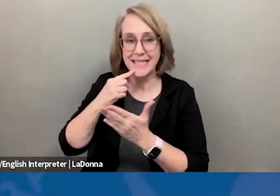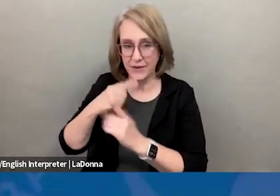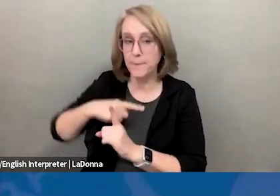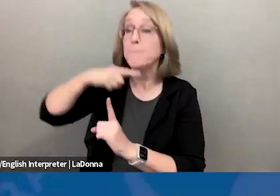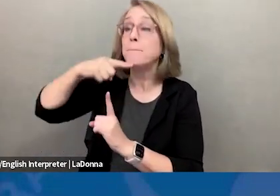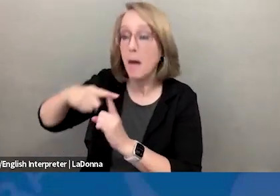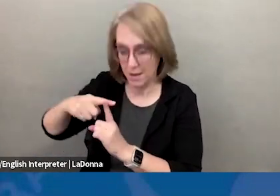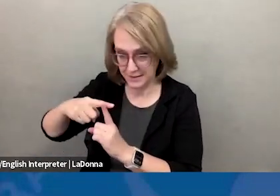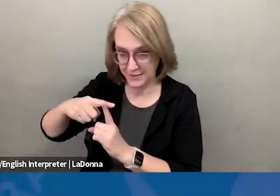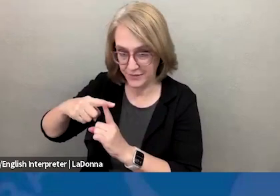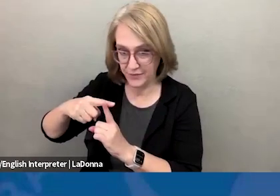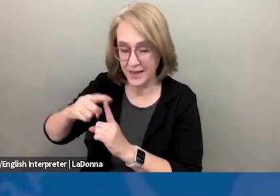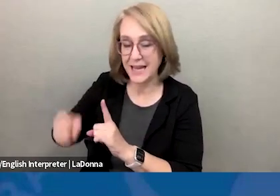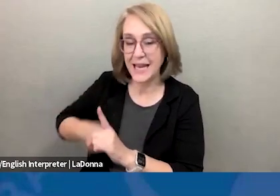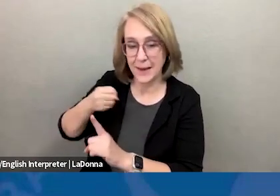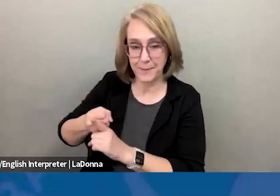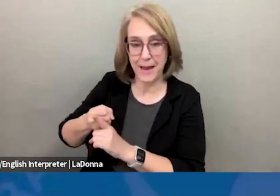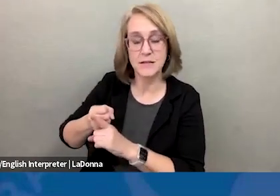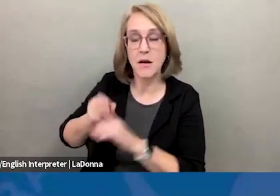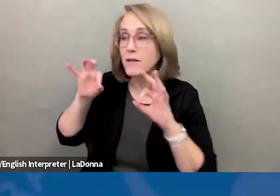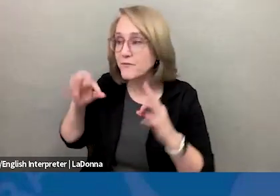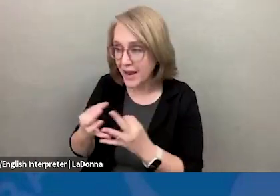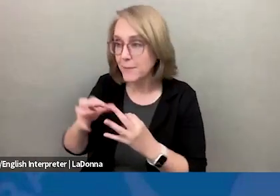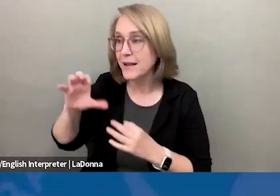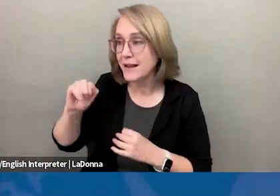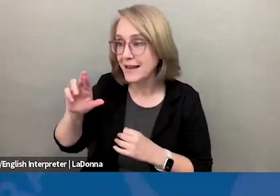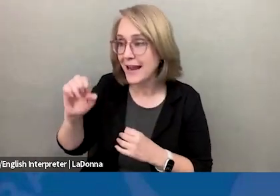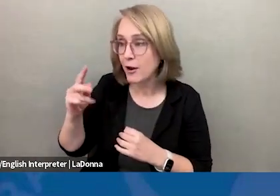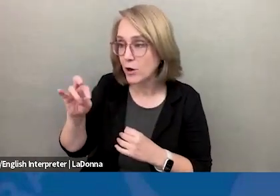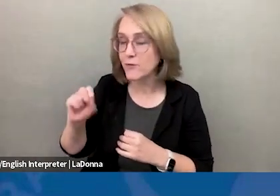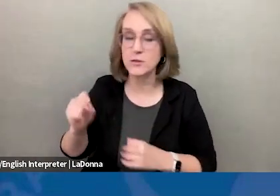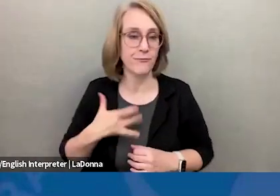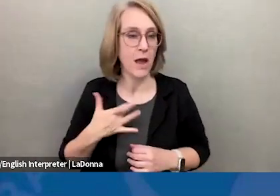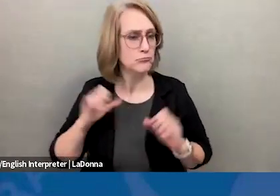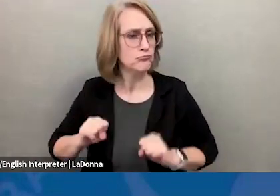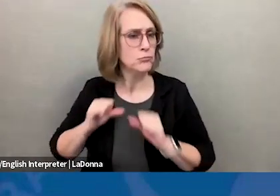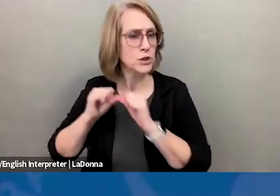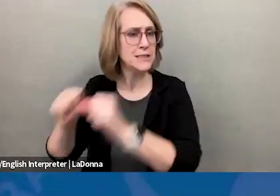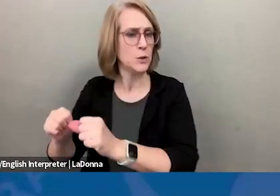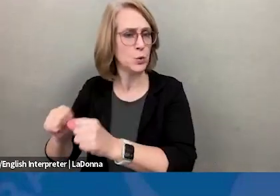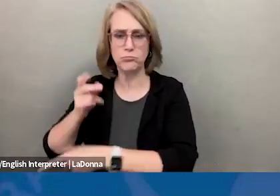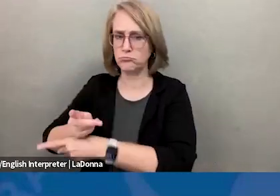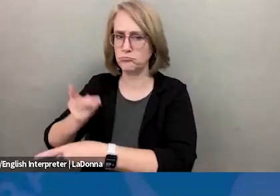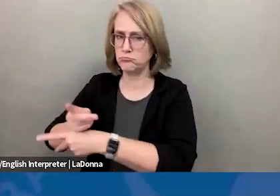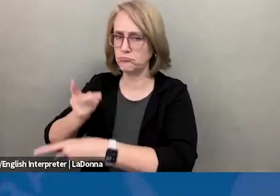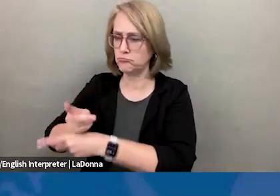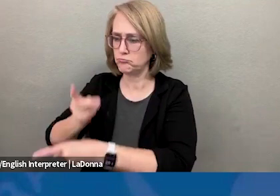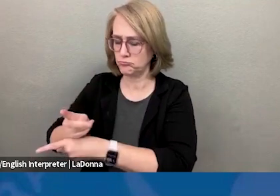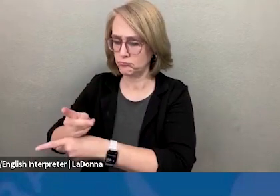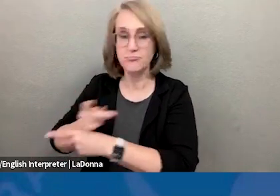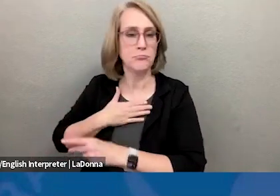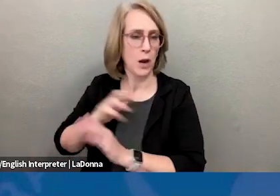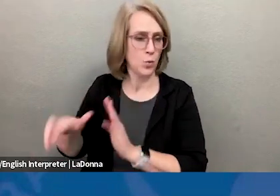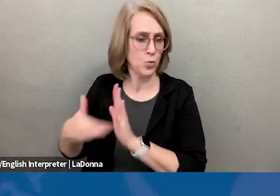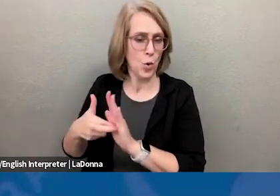overall well-being and the extent to which they felt they could continue in that role. Now, that doesn't translate